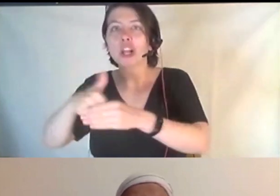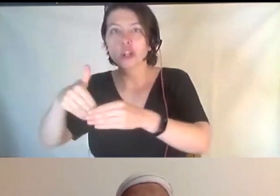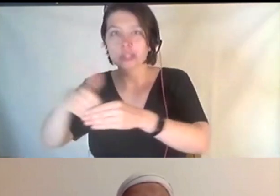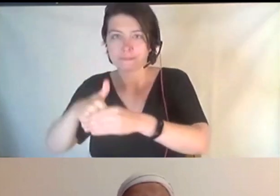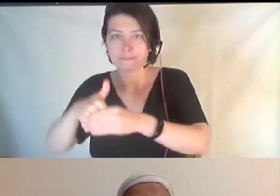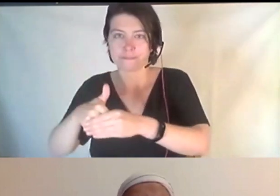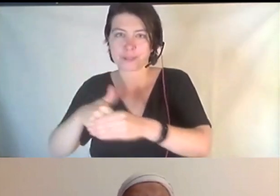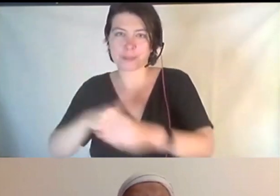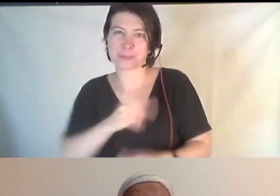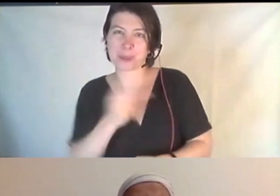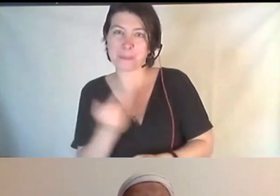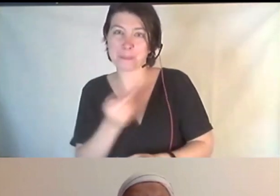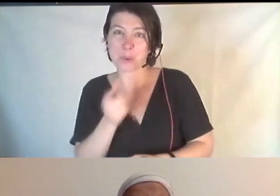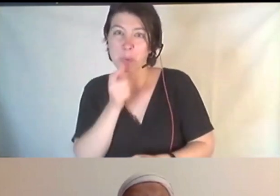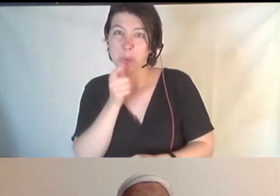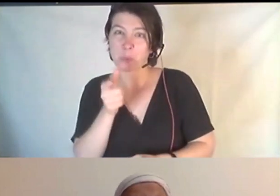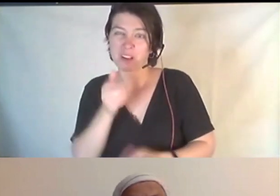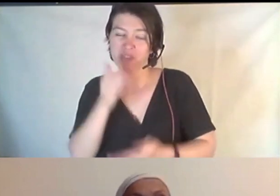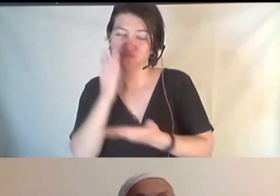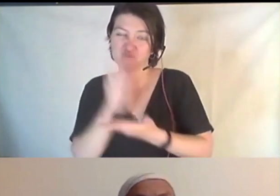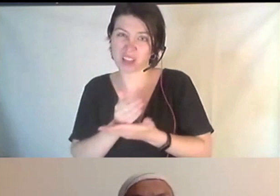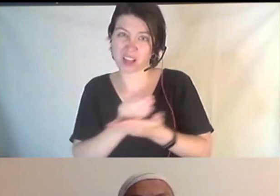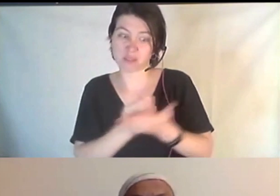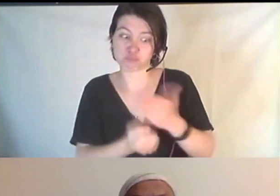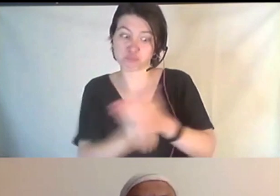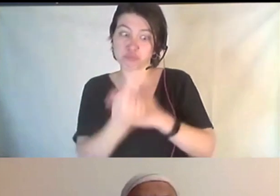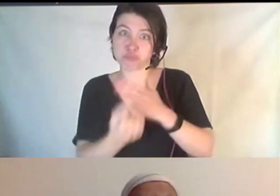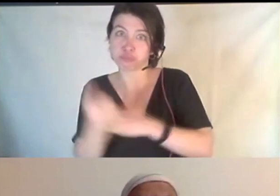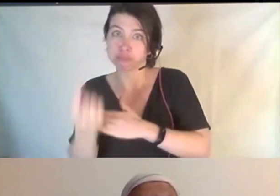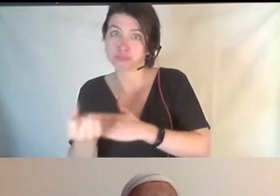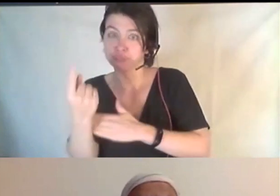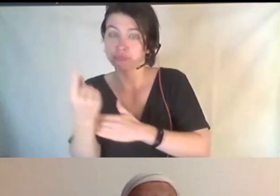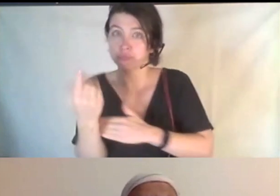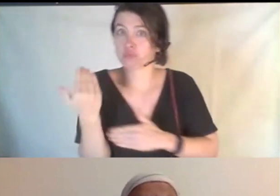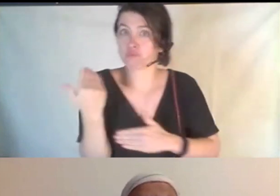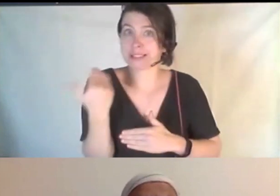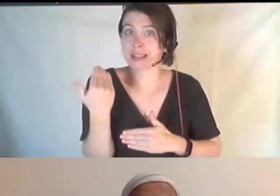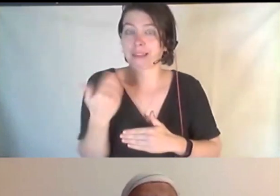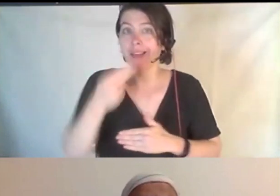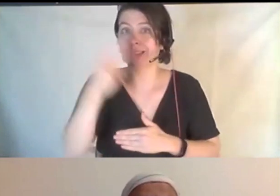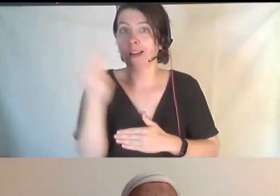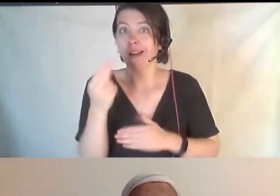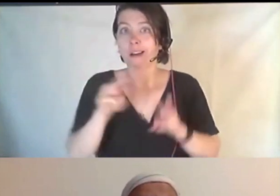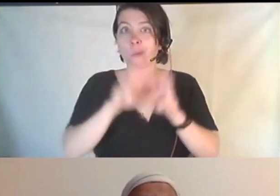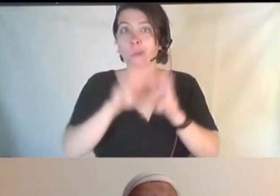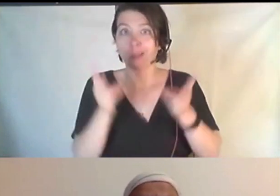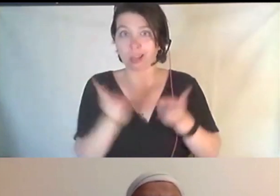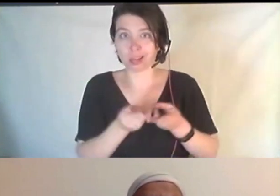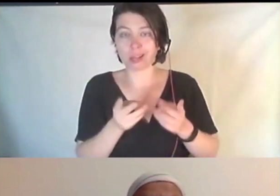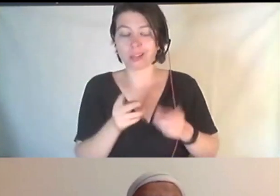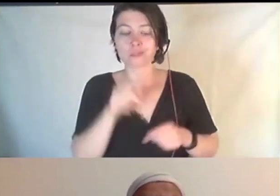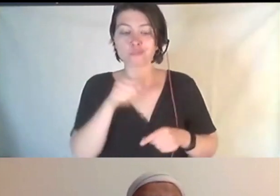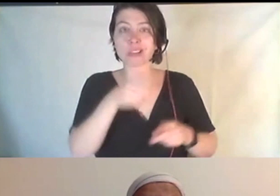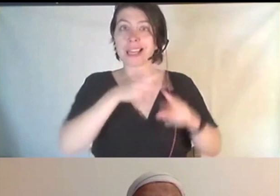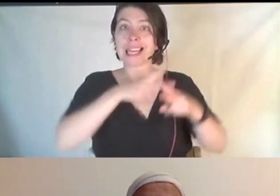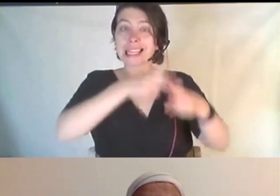different ways. Care has been cropping up in social movement organizing in the last decade and has seeped into calls